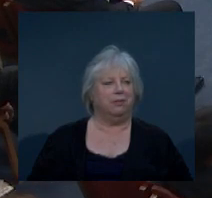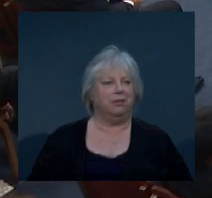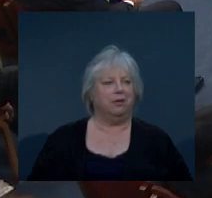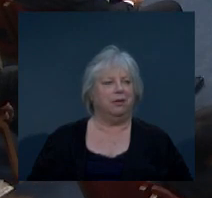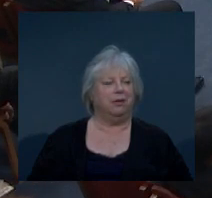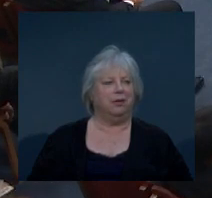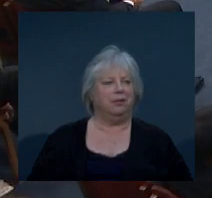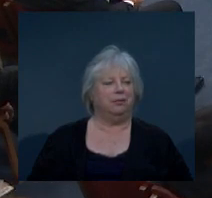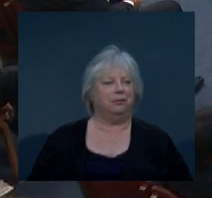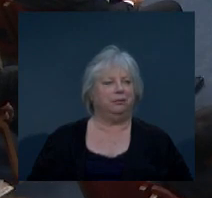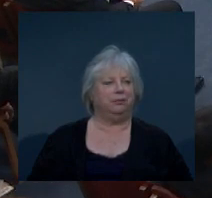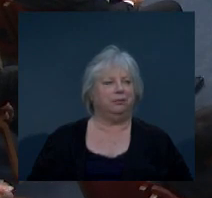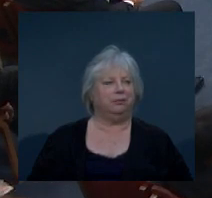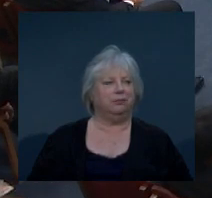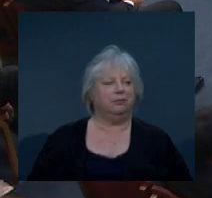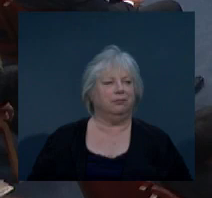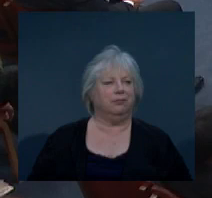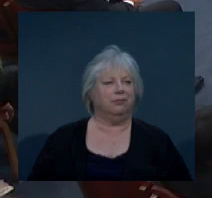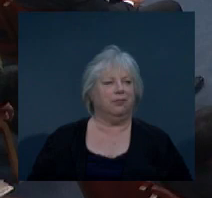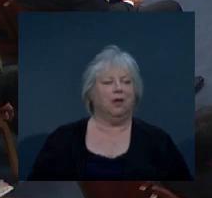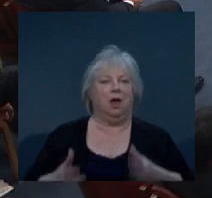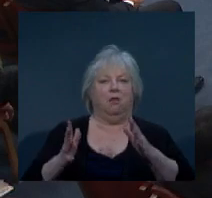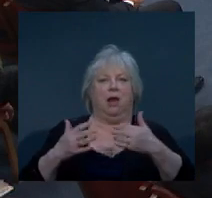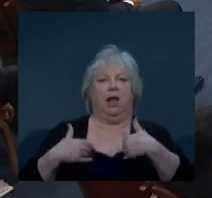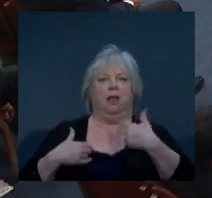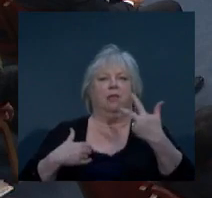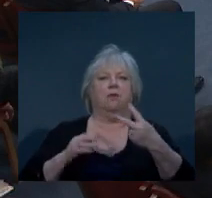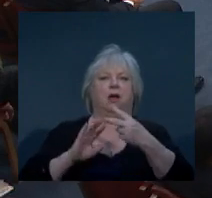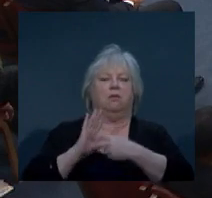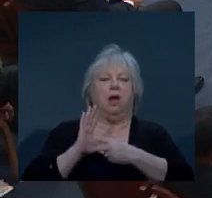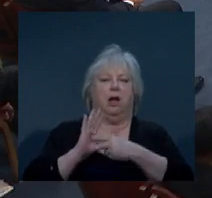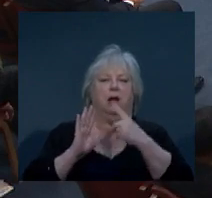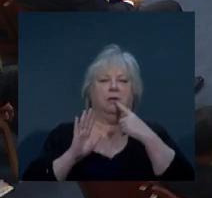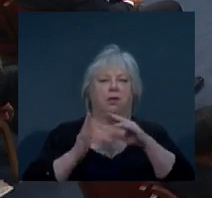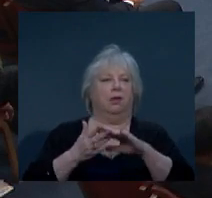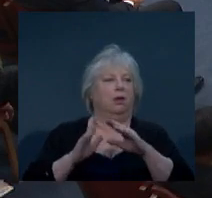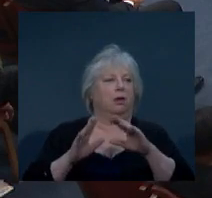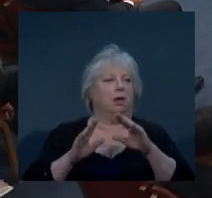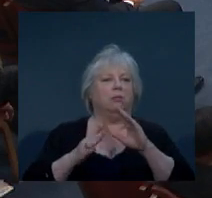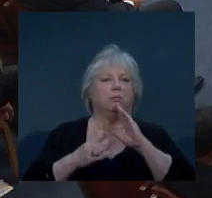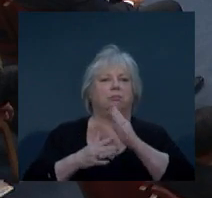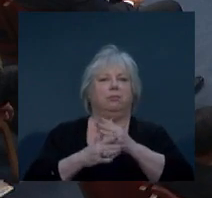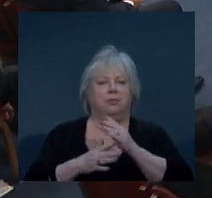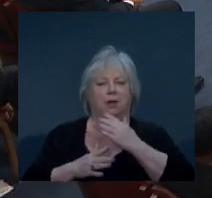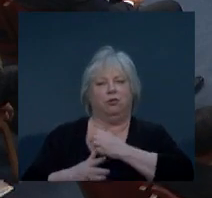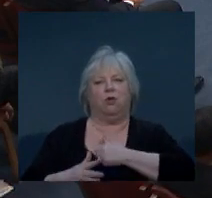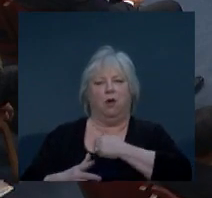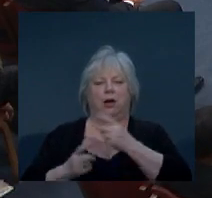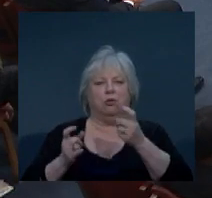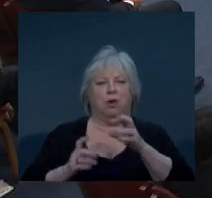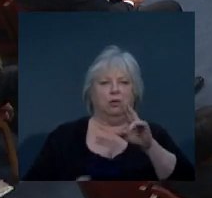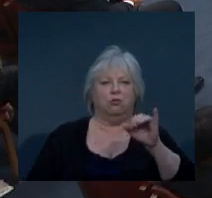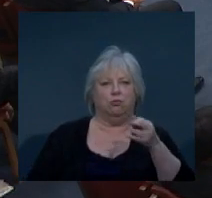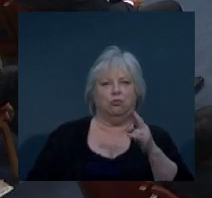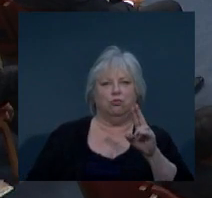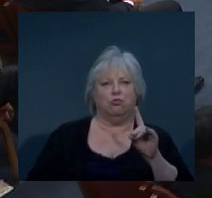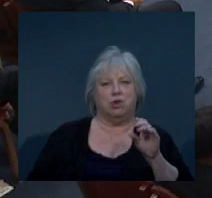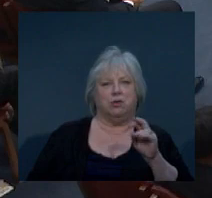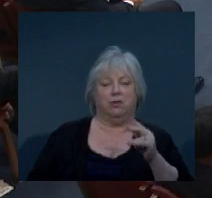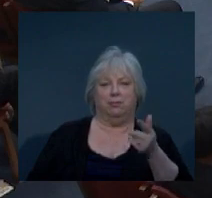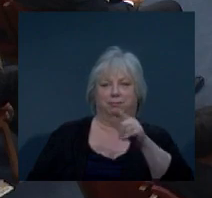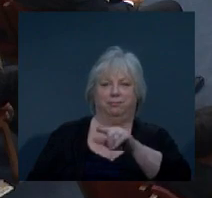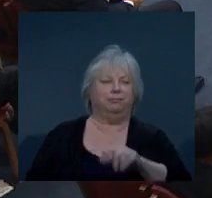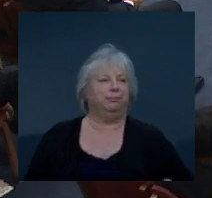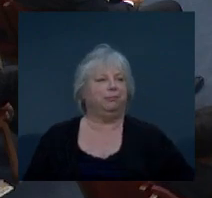There being none, we've already had now 3 readings of the ordinance. Oh, you have a question. Sorry, Director Richardson.